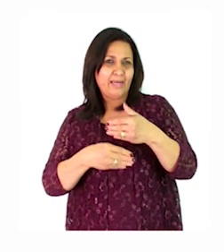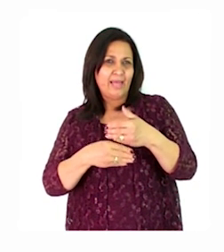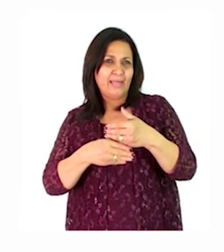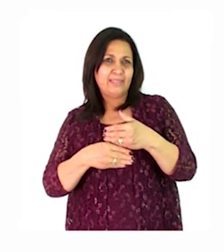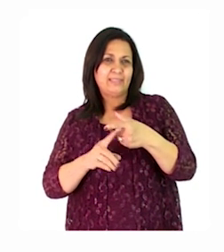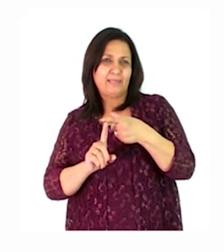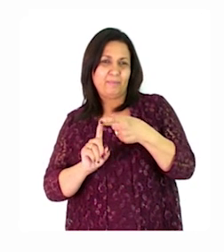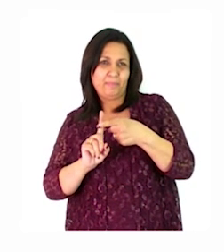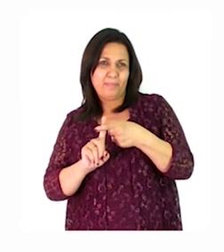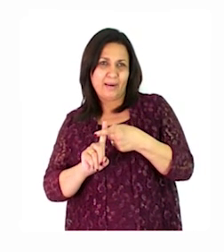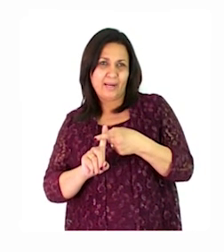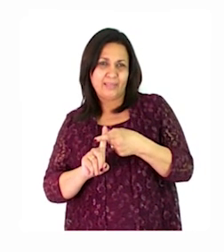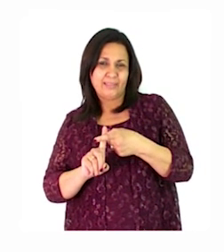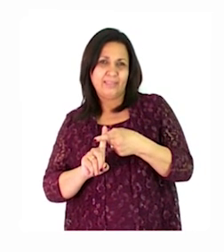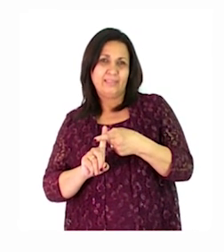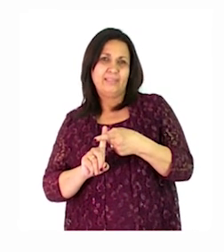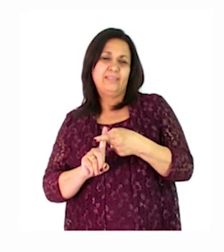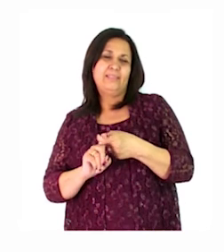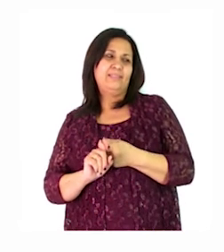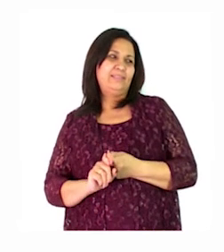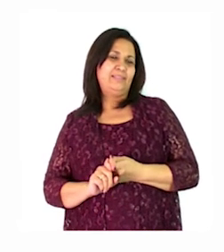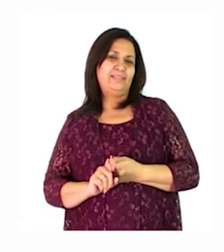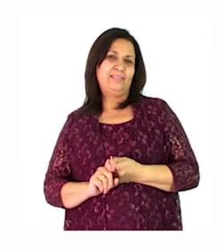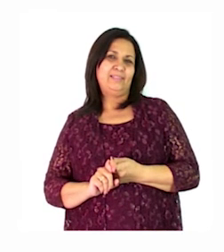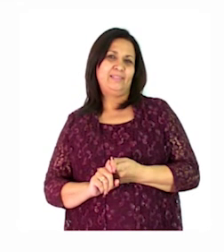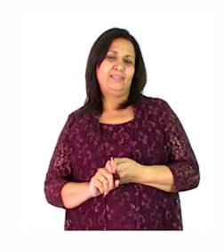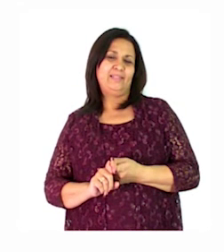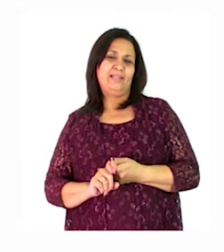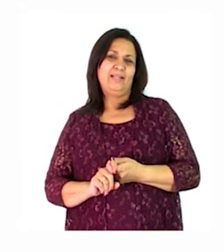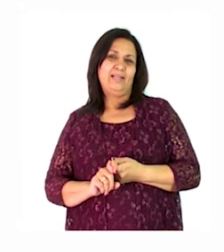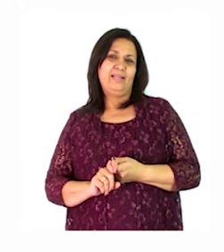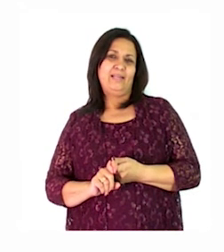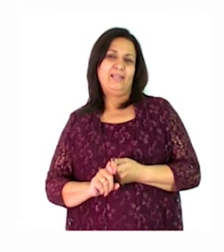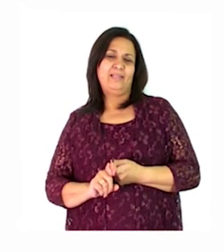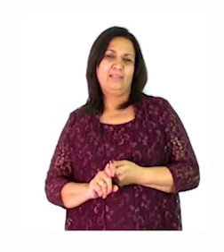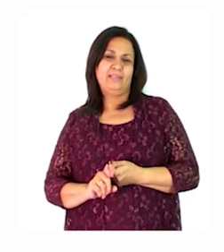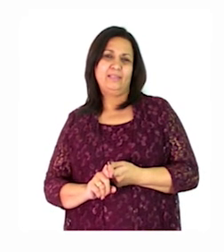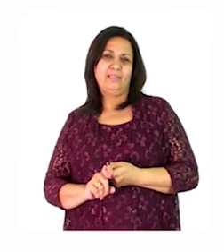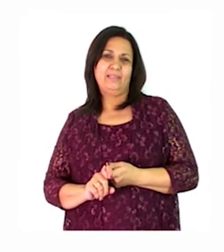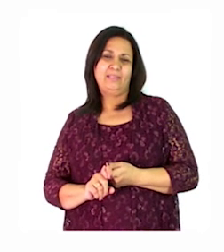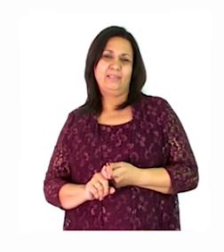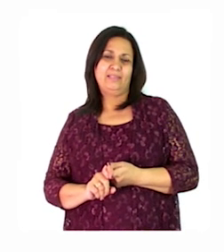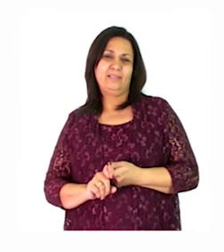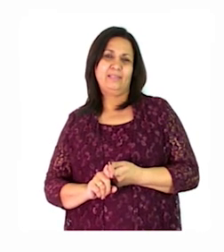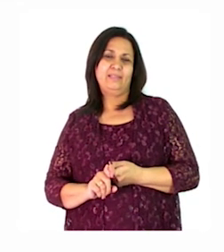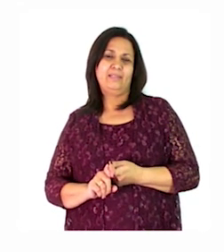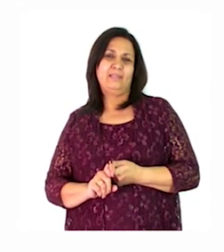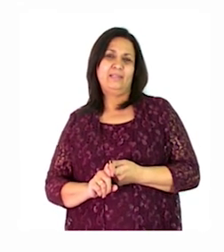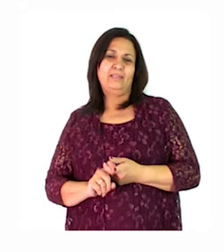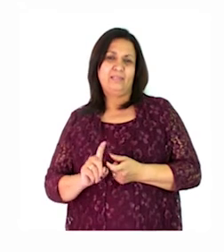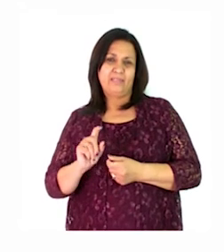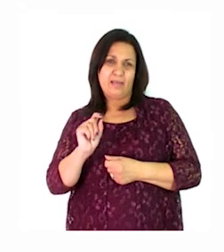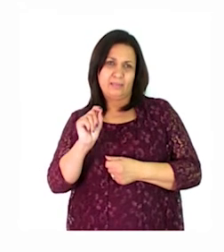the addition sign is right at the bottom of number 2. And it has been written for you